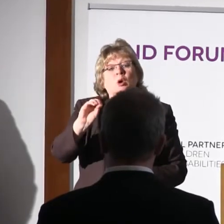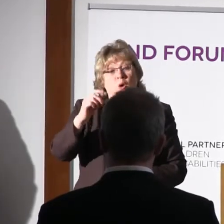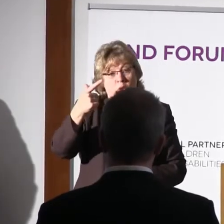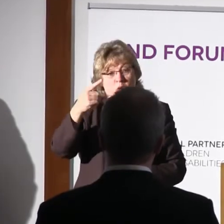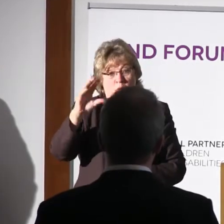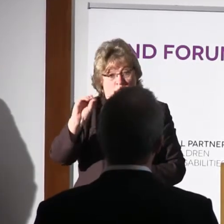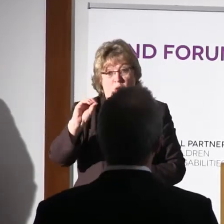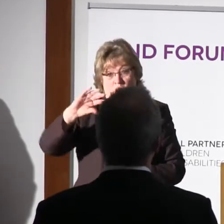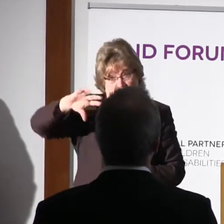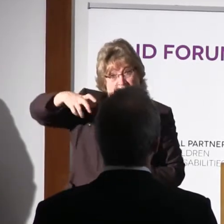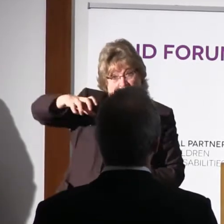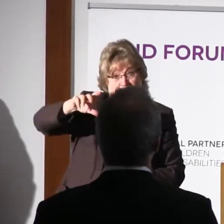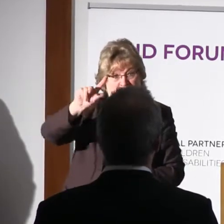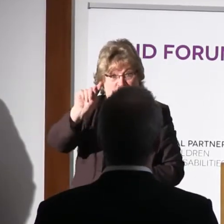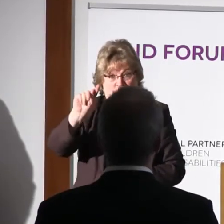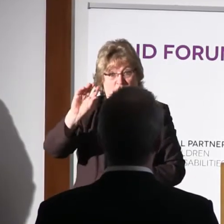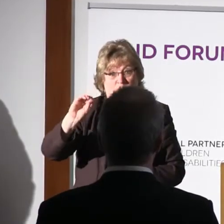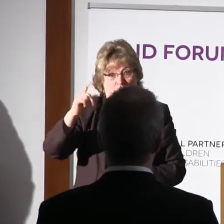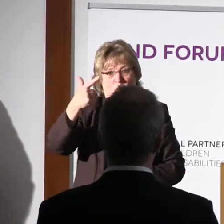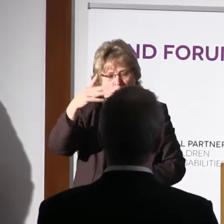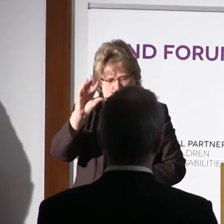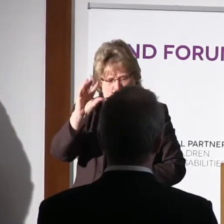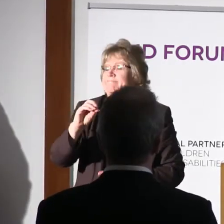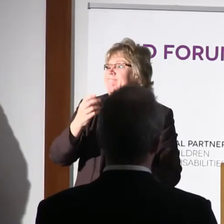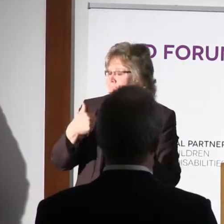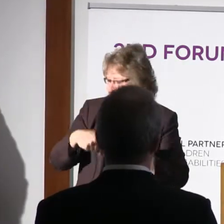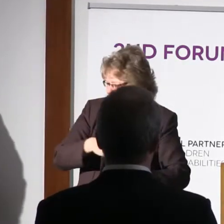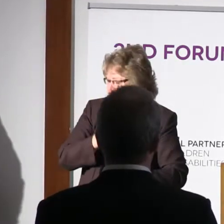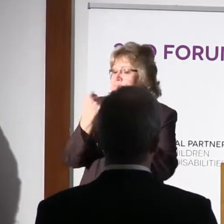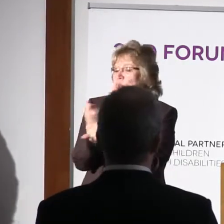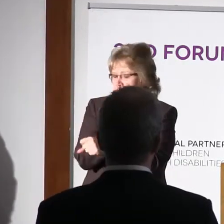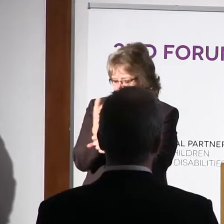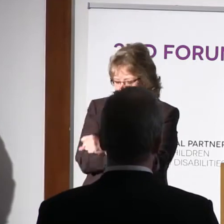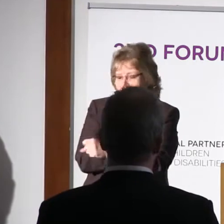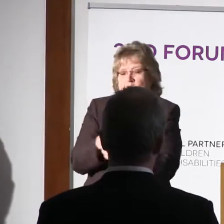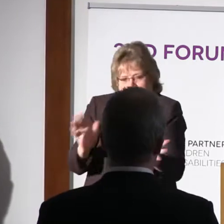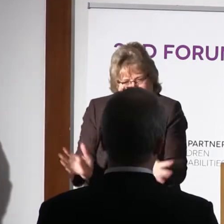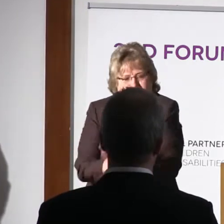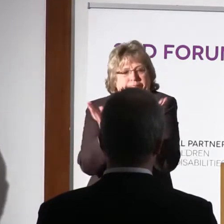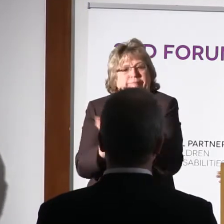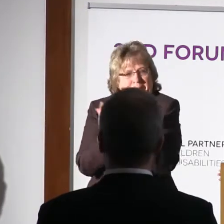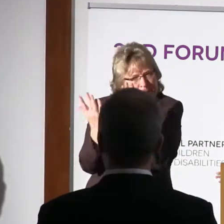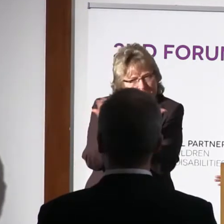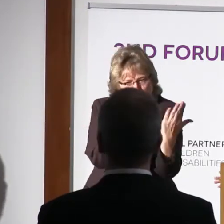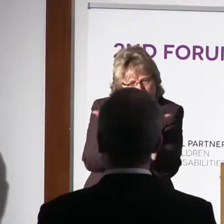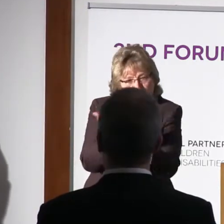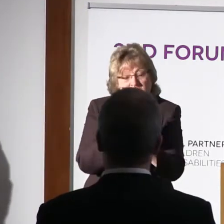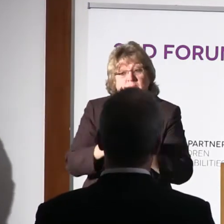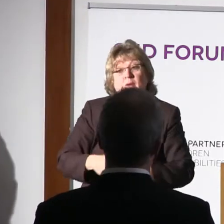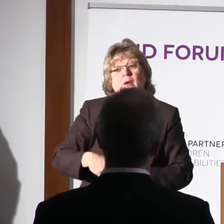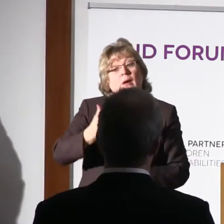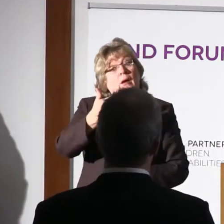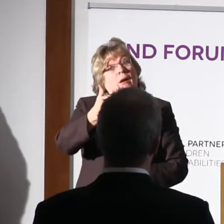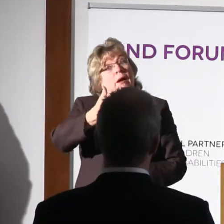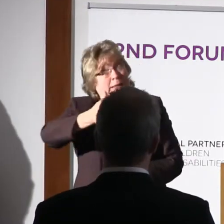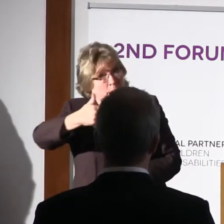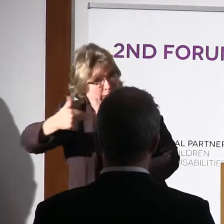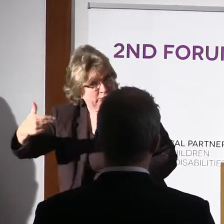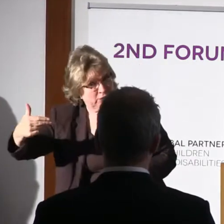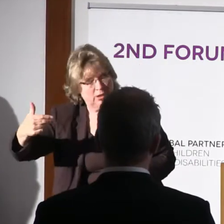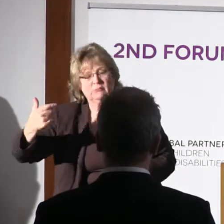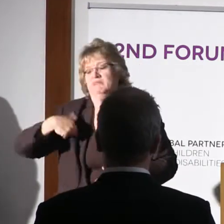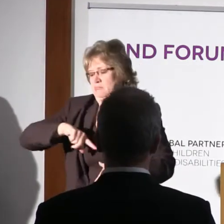of national statistical capacity on disability in Indonesia and the Pacific. And this is not a minor point,